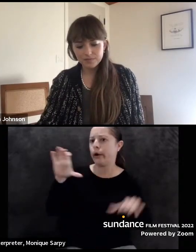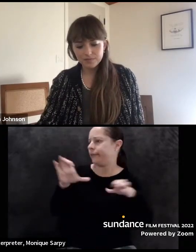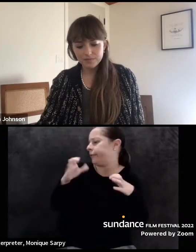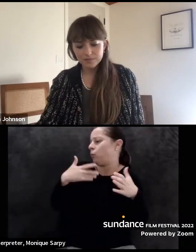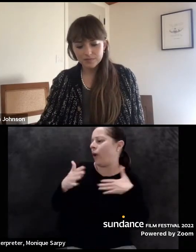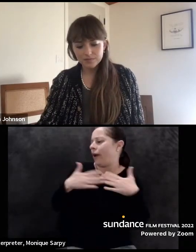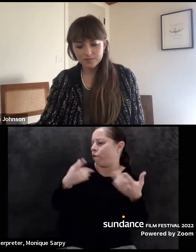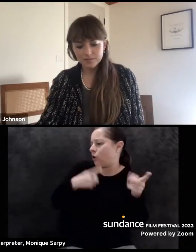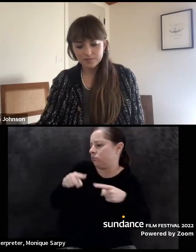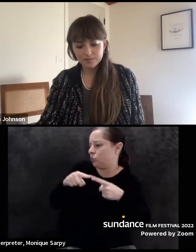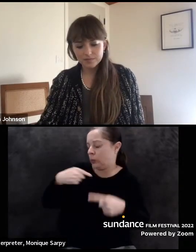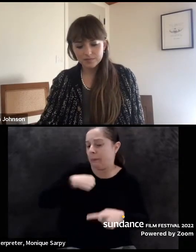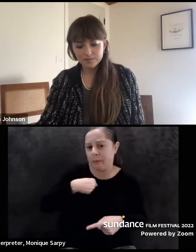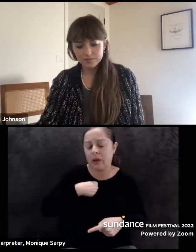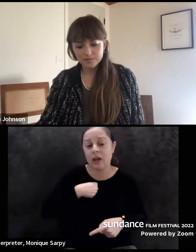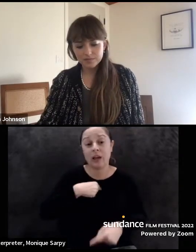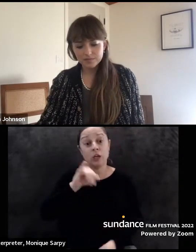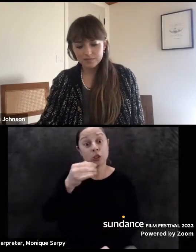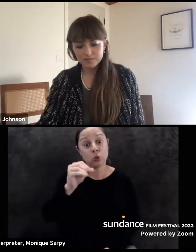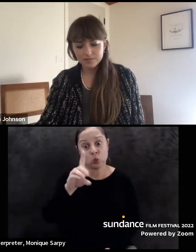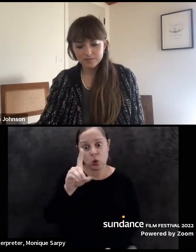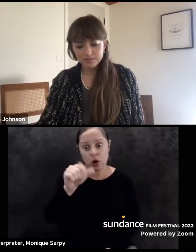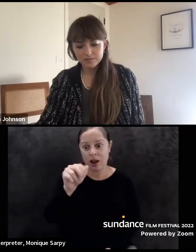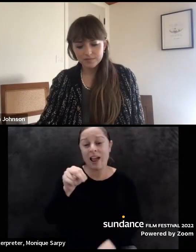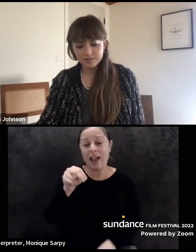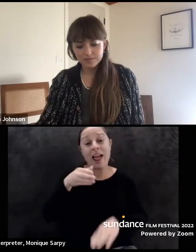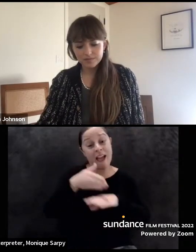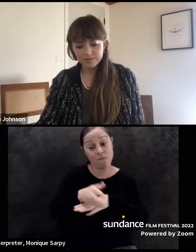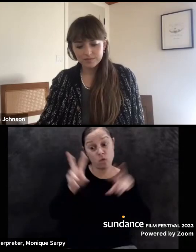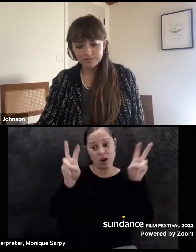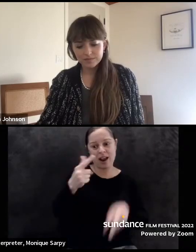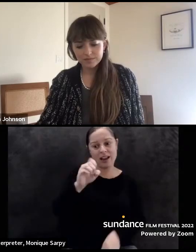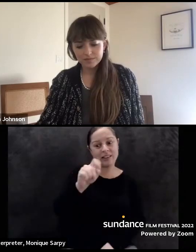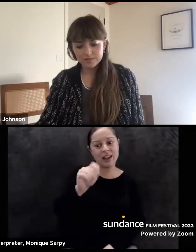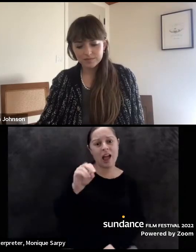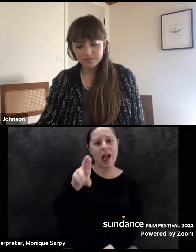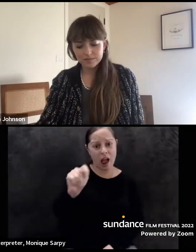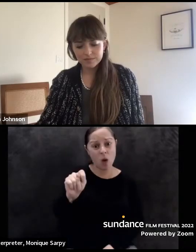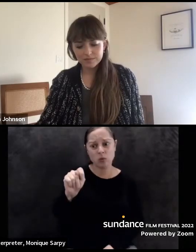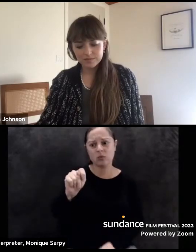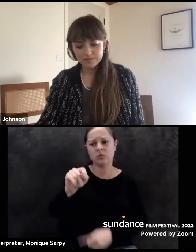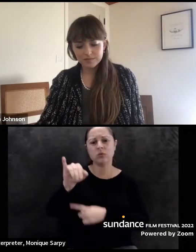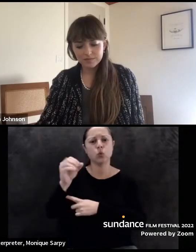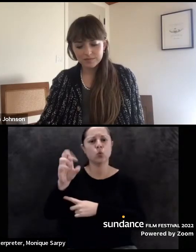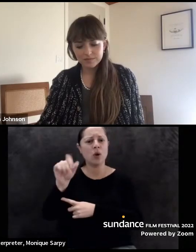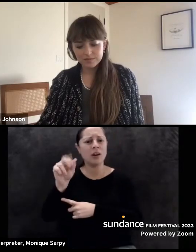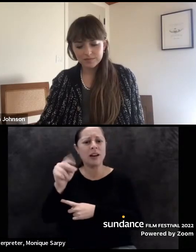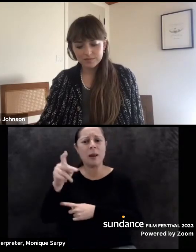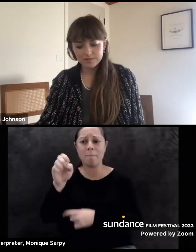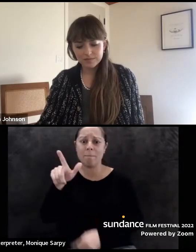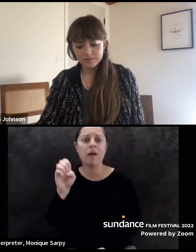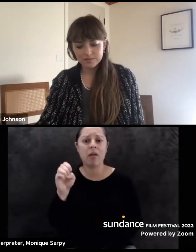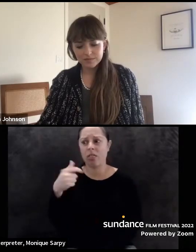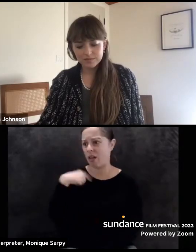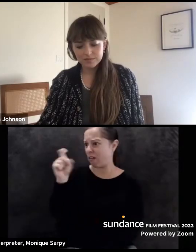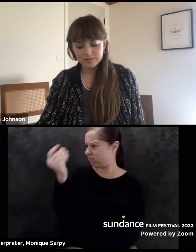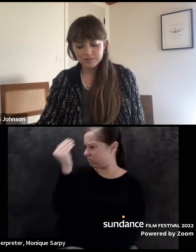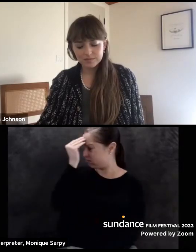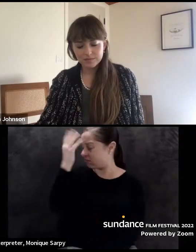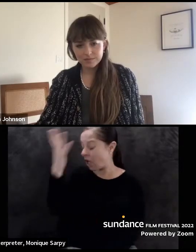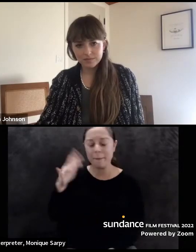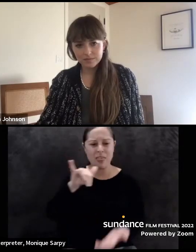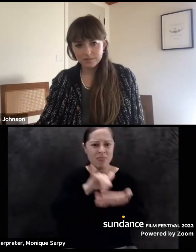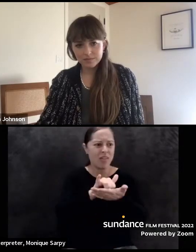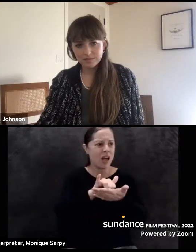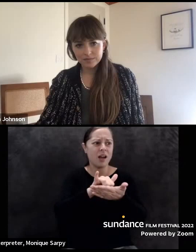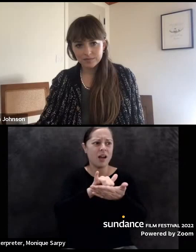with Jordan, I mean, obviously I felt that way after Get Out. It was just so, I think obviously everybody knows it was just so mind blowing. It